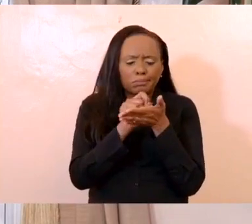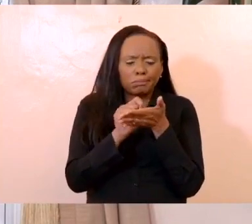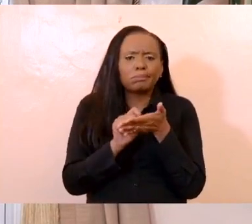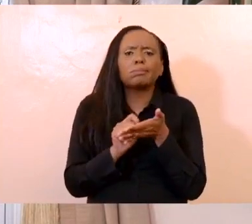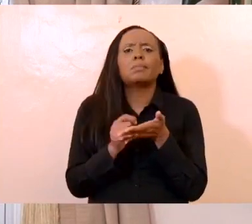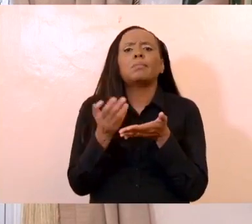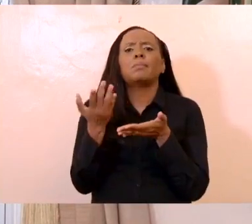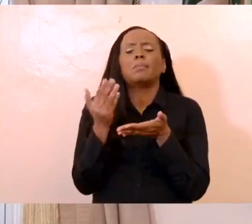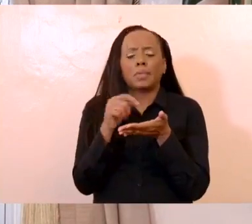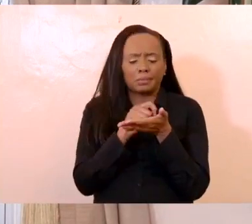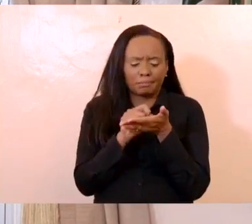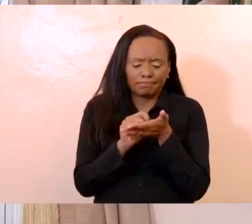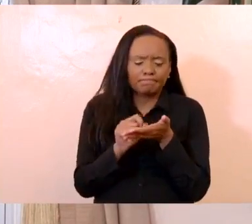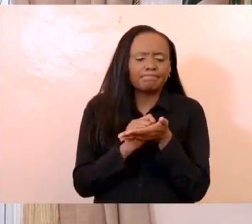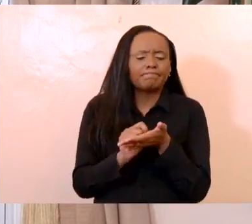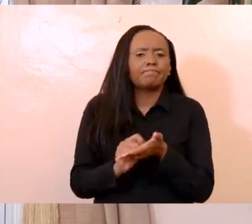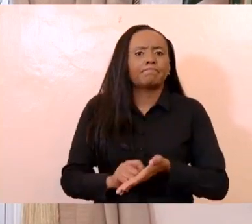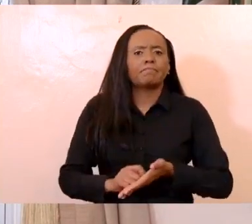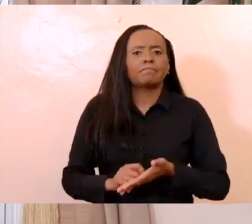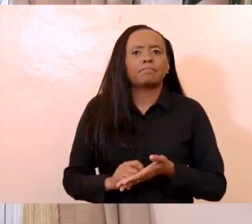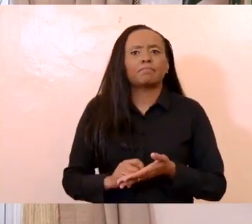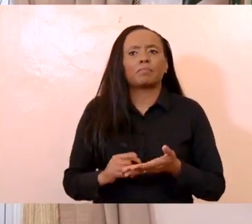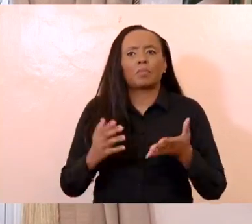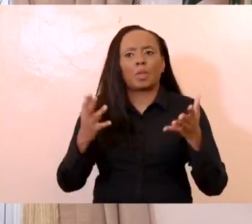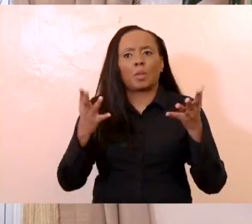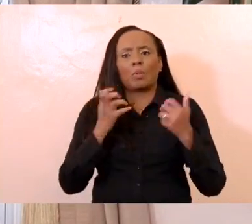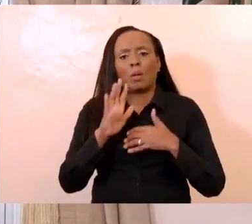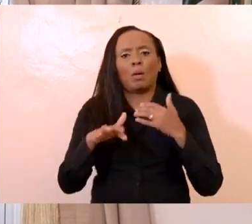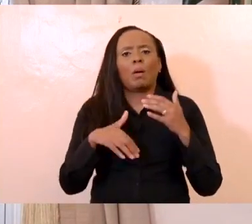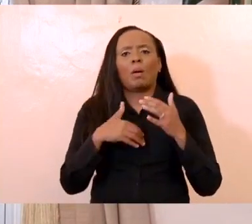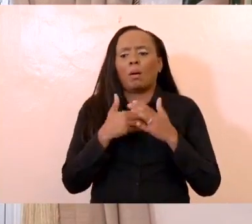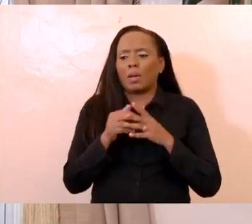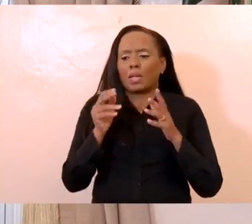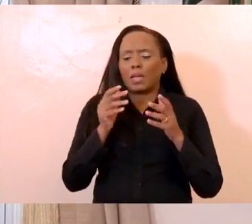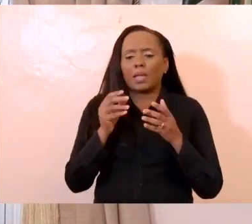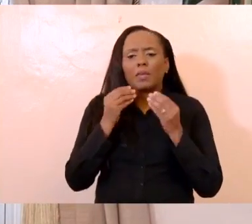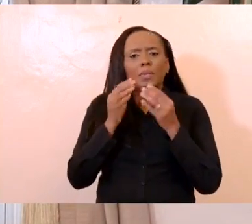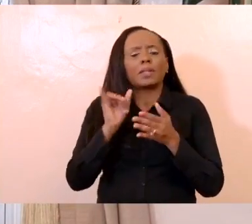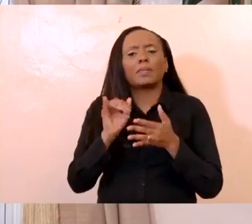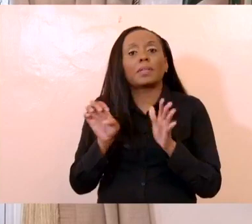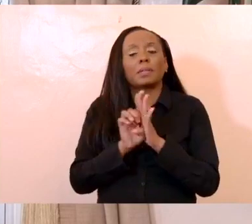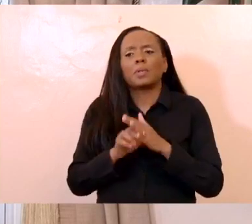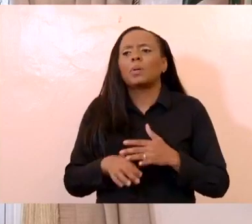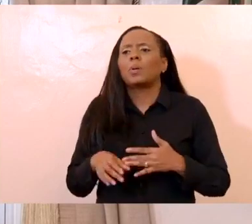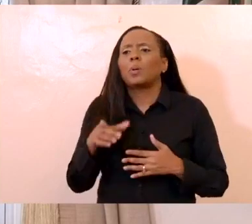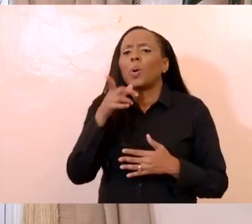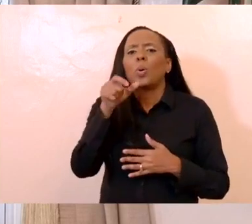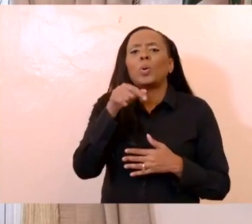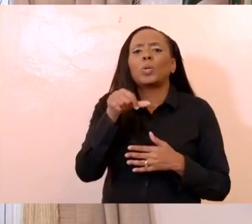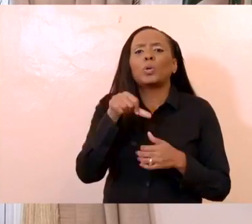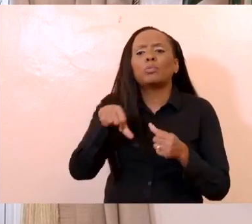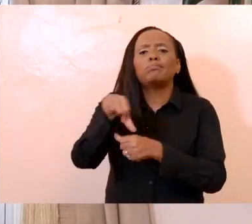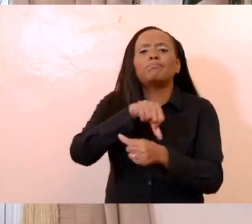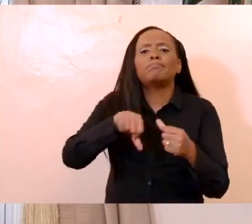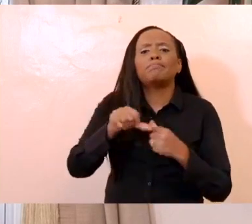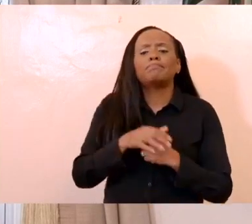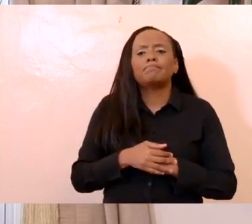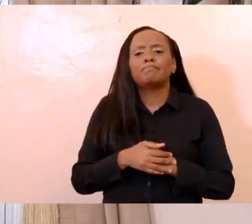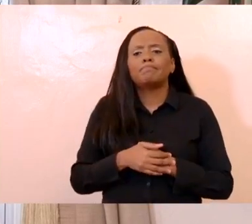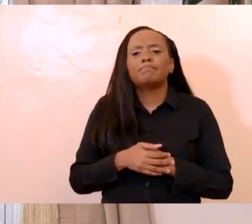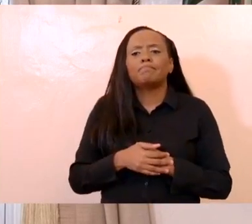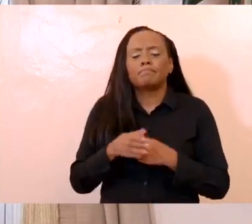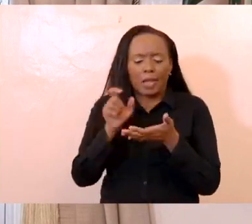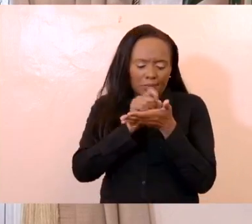contact trace. So first of all, you try to get their contacts, who have you been around and so on. And then you try to give